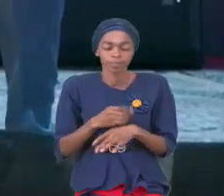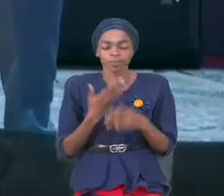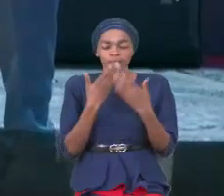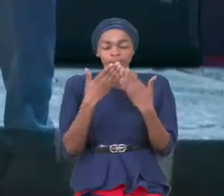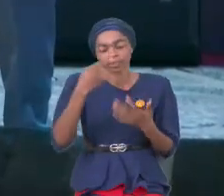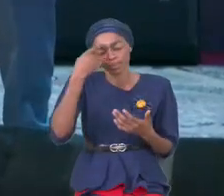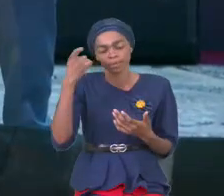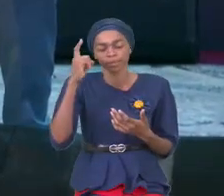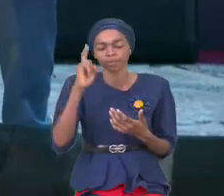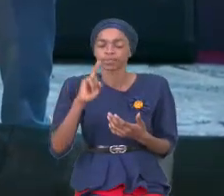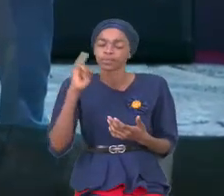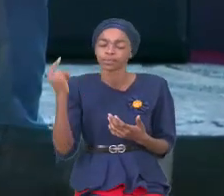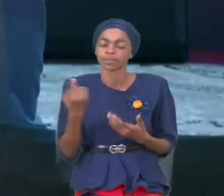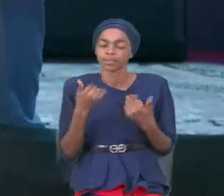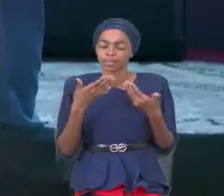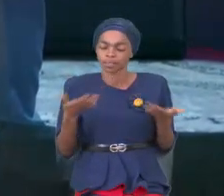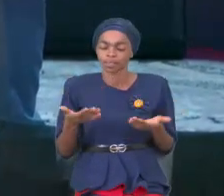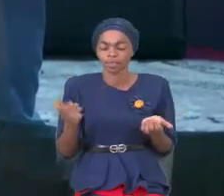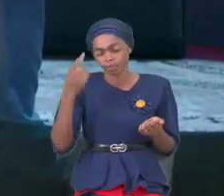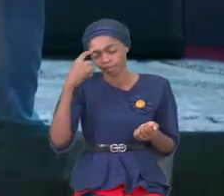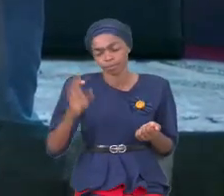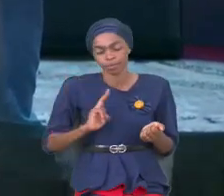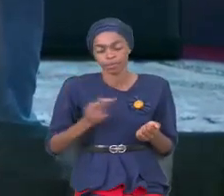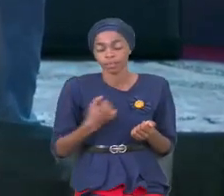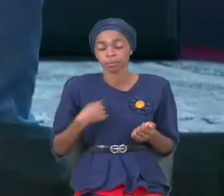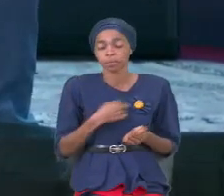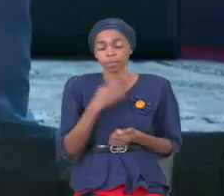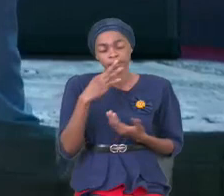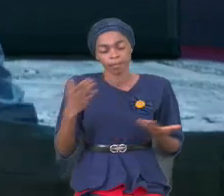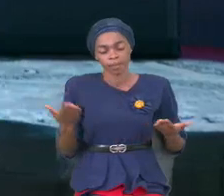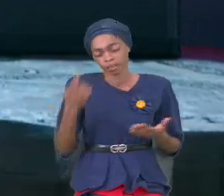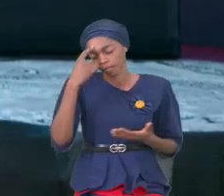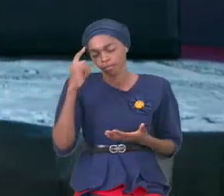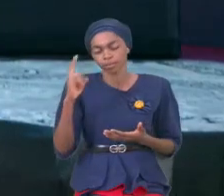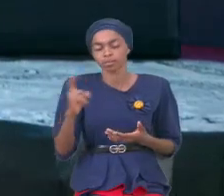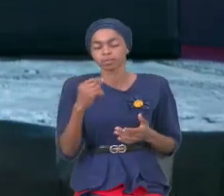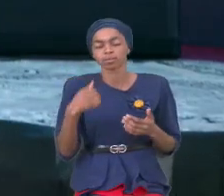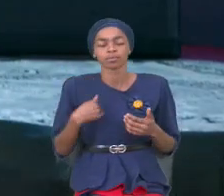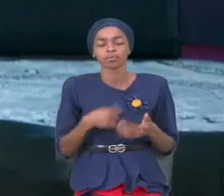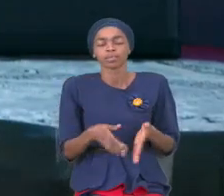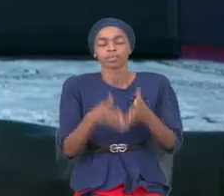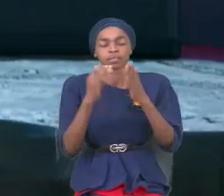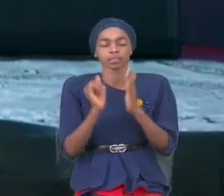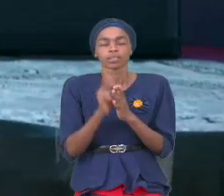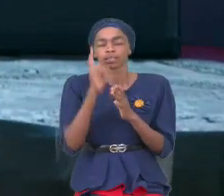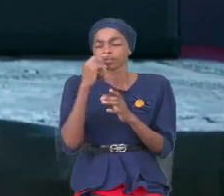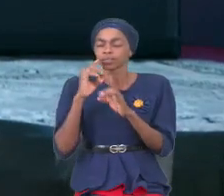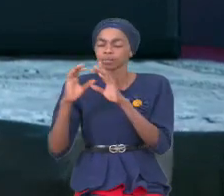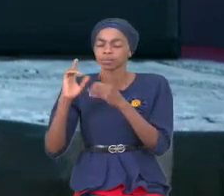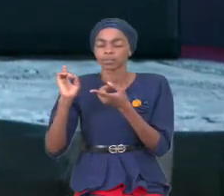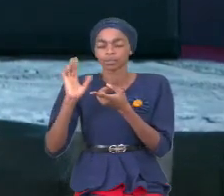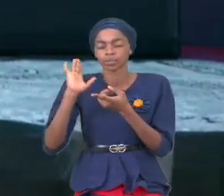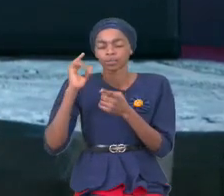because you're always there for us and we are here for you. We're asking, Lord, that you speak your word to